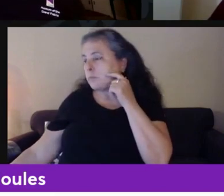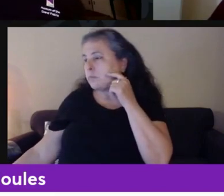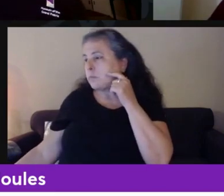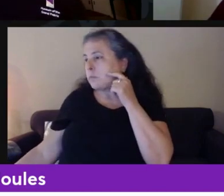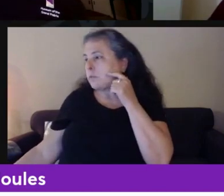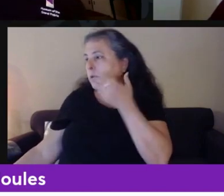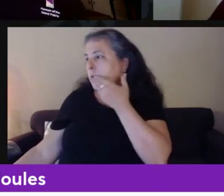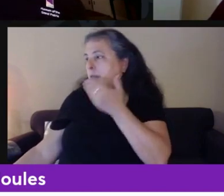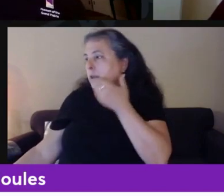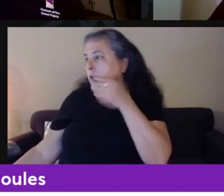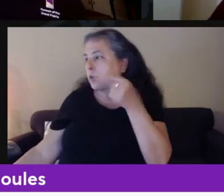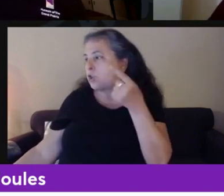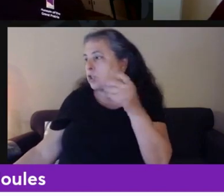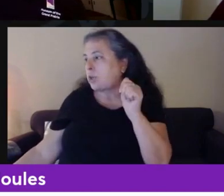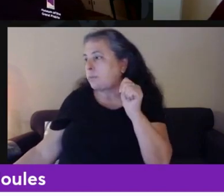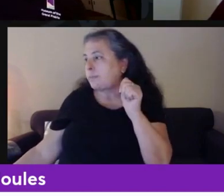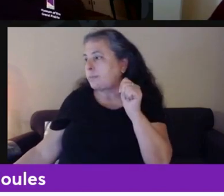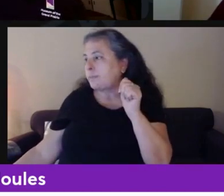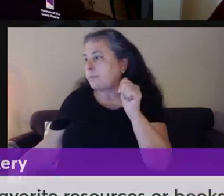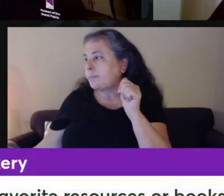Thank you for that, Gina.